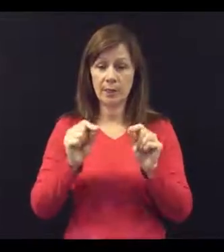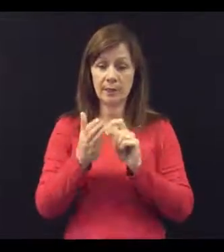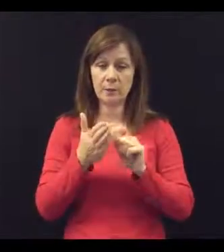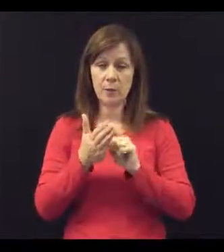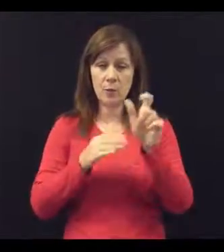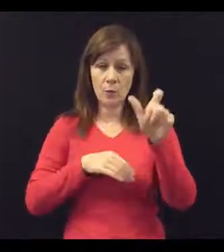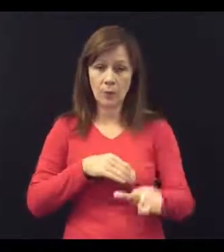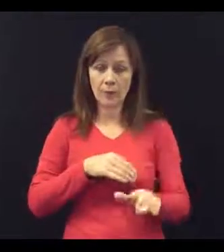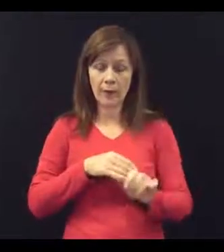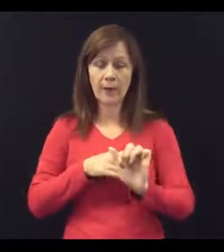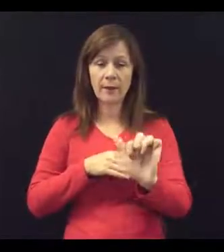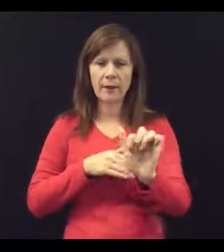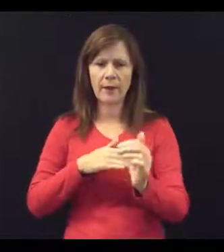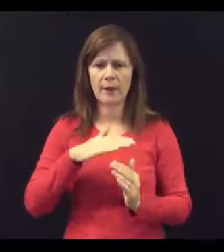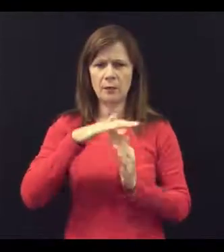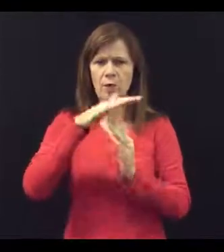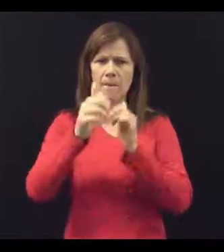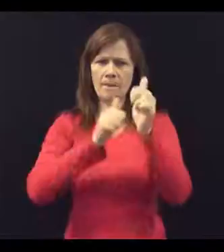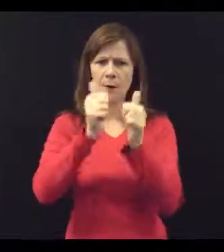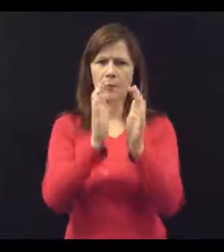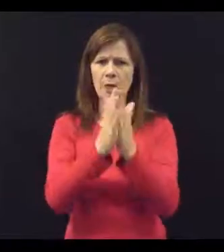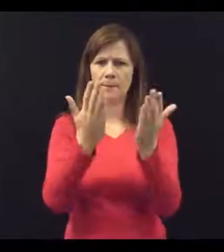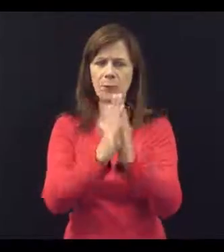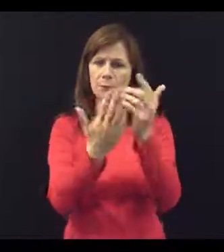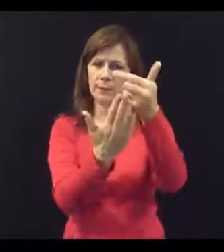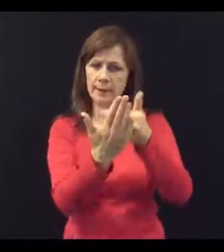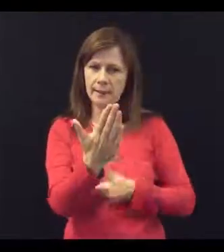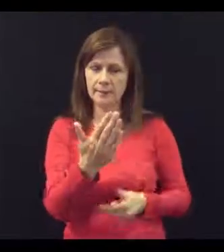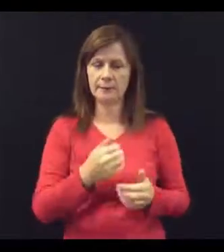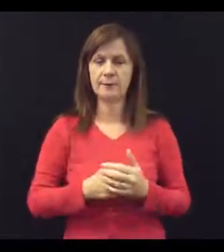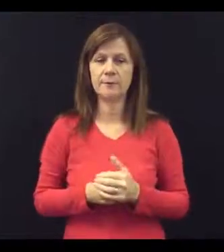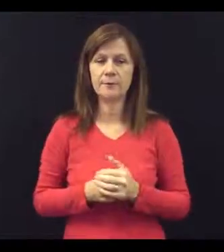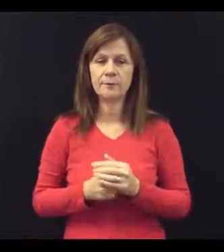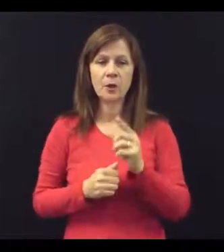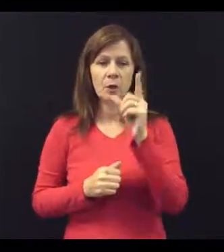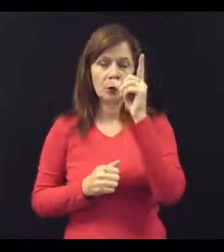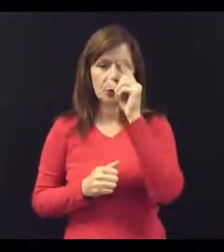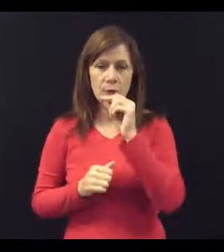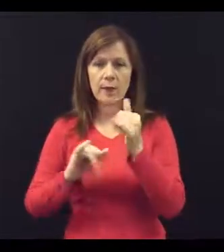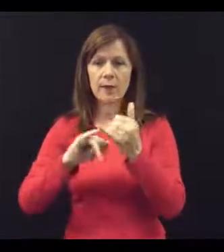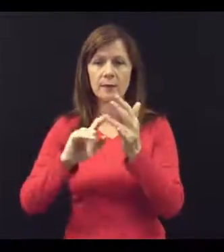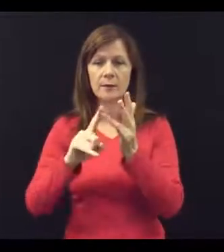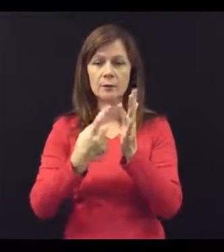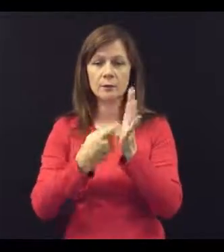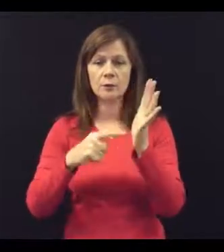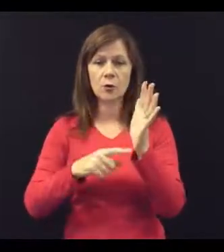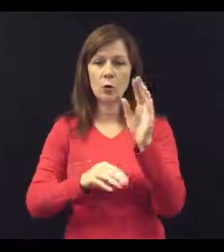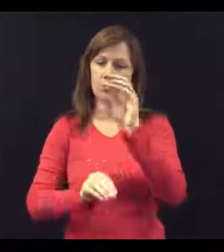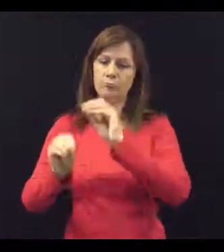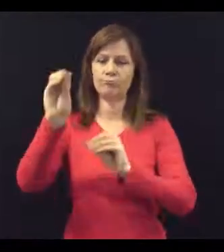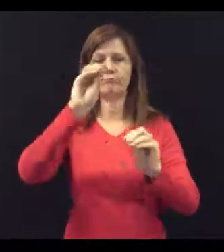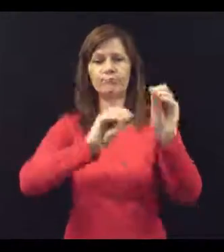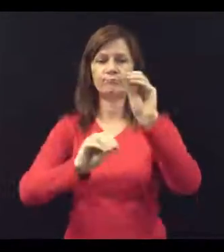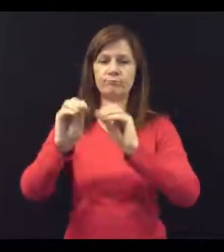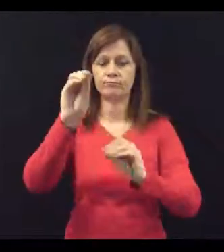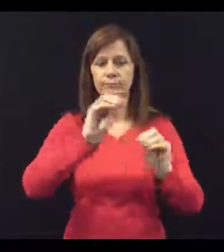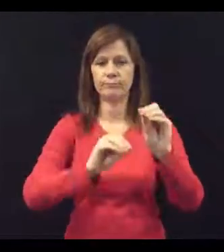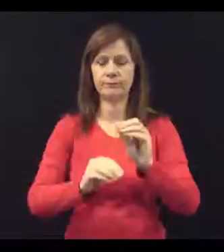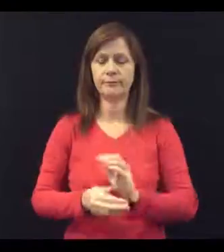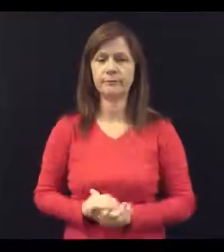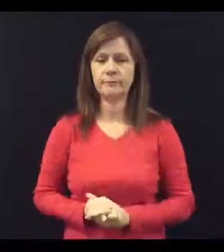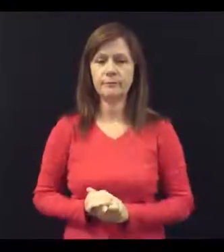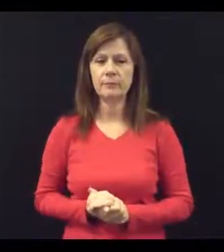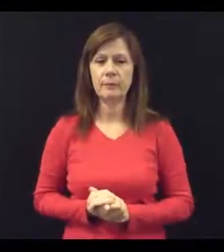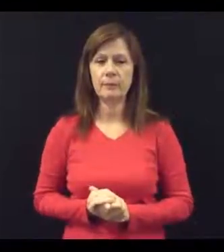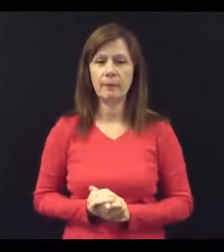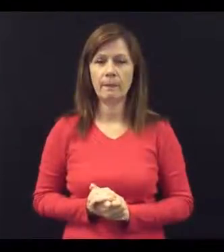author selected, you will see the top books in the store by that author. You can choose how the list is sorted by tapping the Sort button on the right of